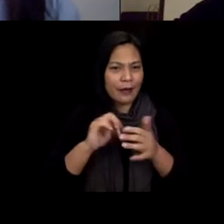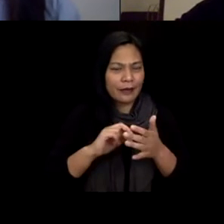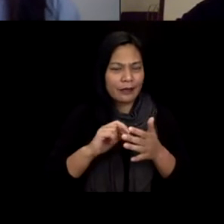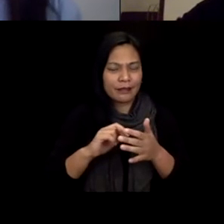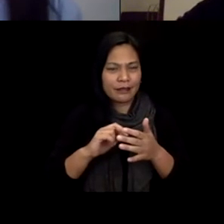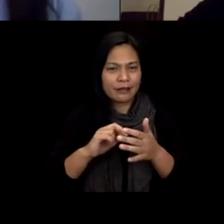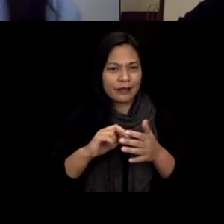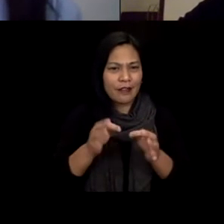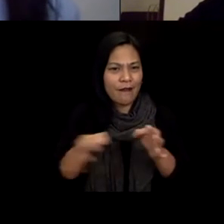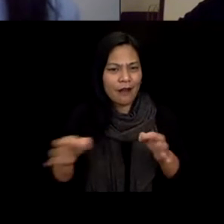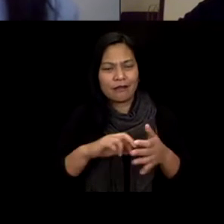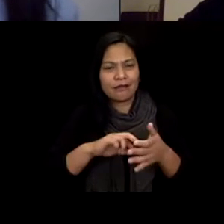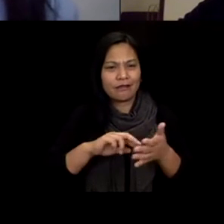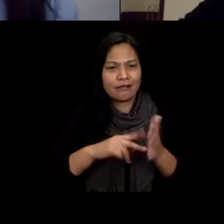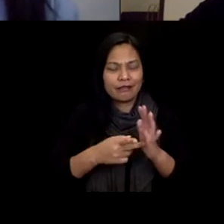think.